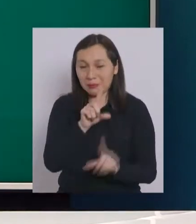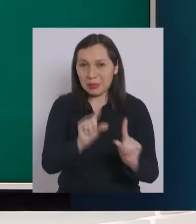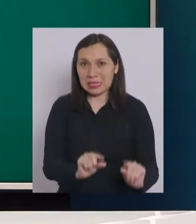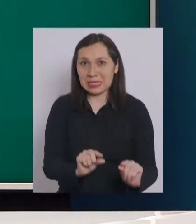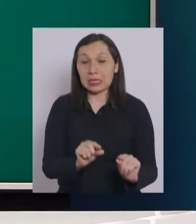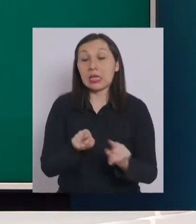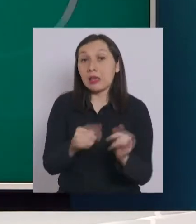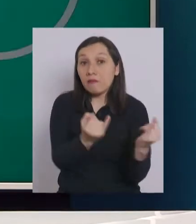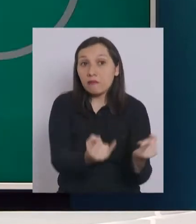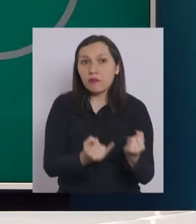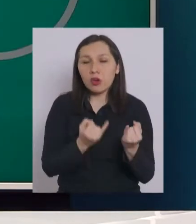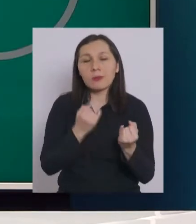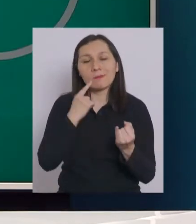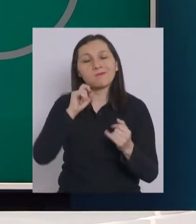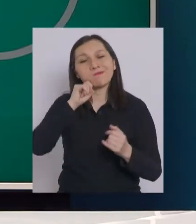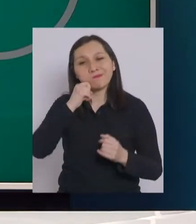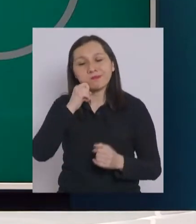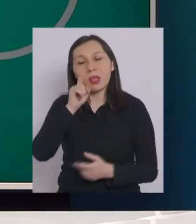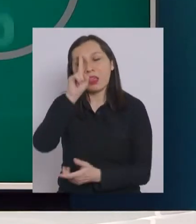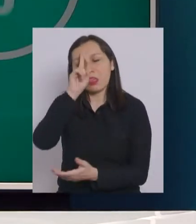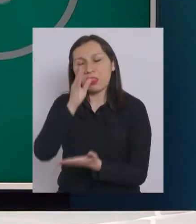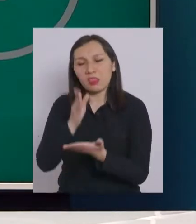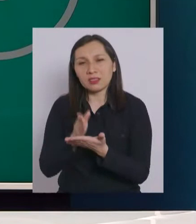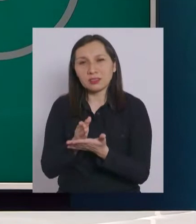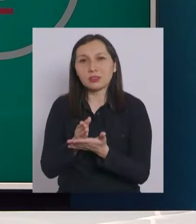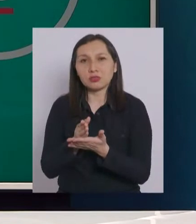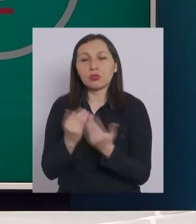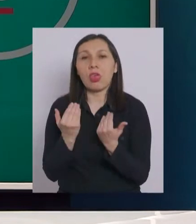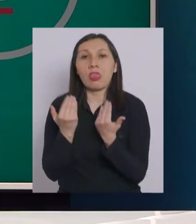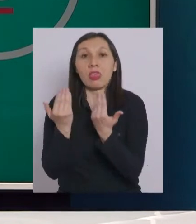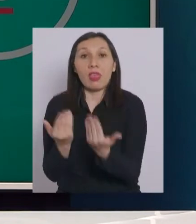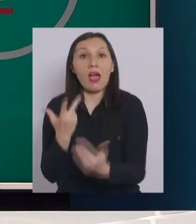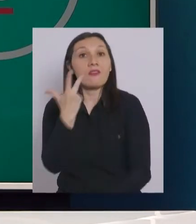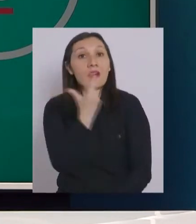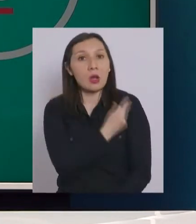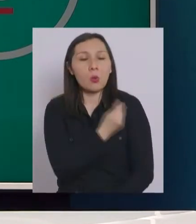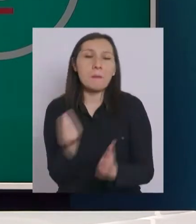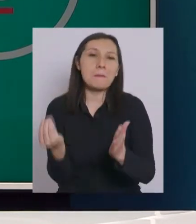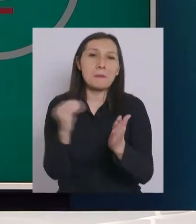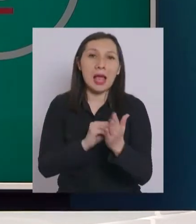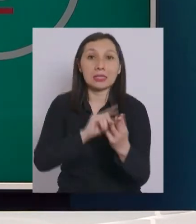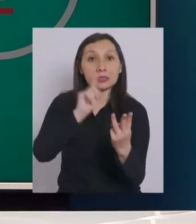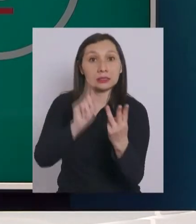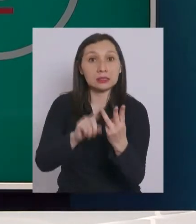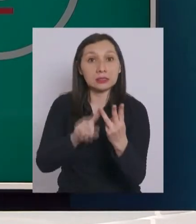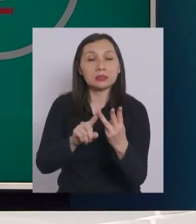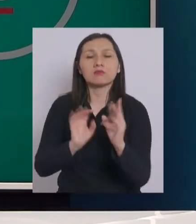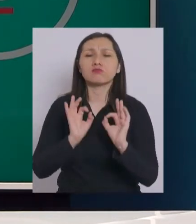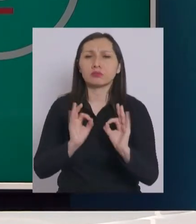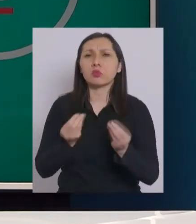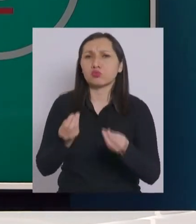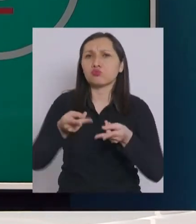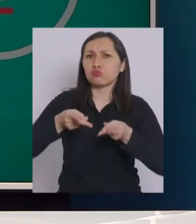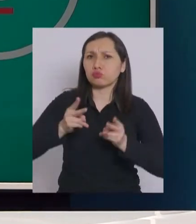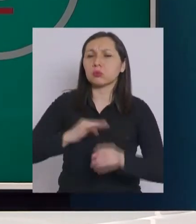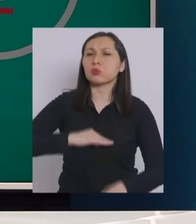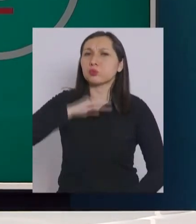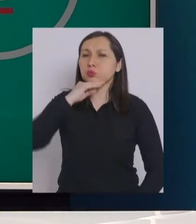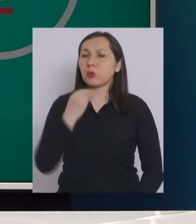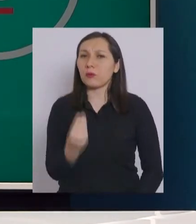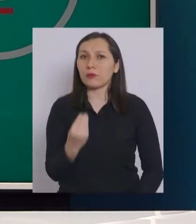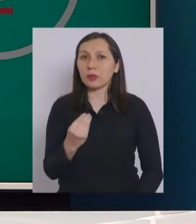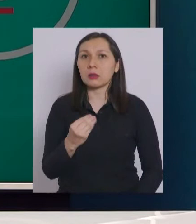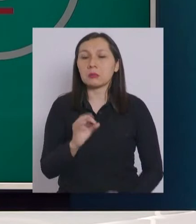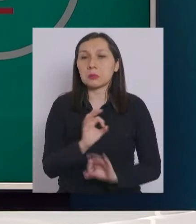COVID-19. This information allows us to conclude that the decision to provide this additional booster shot to the regimen